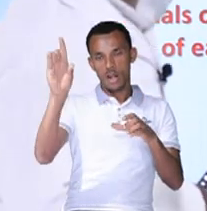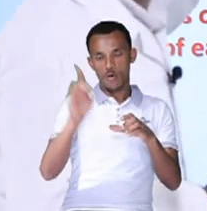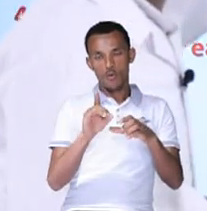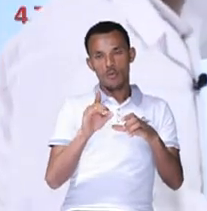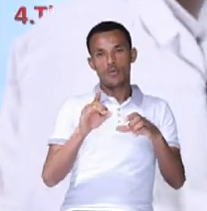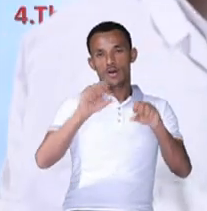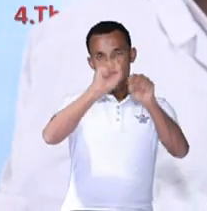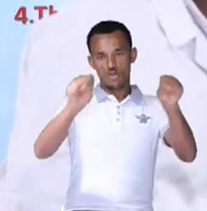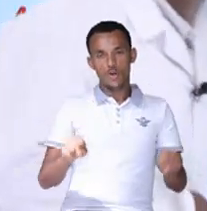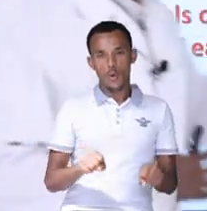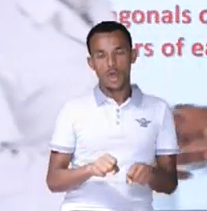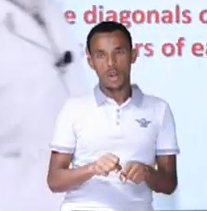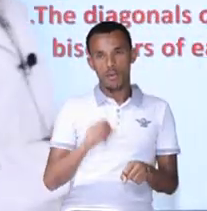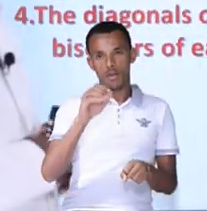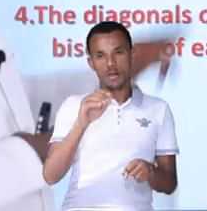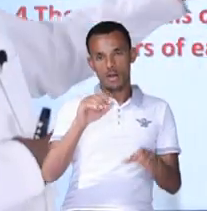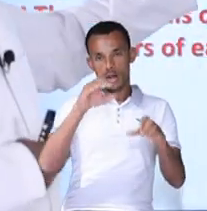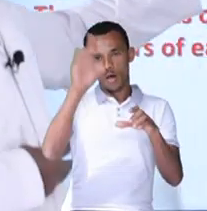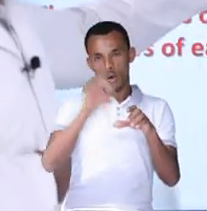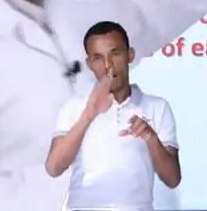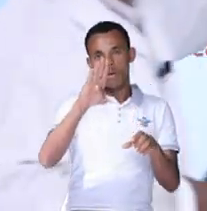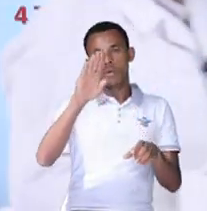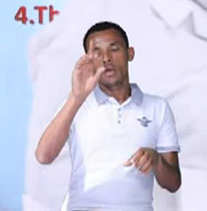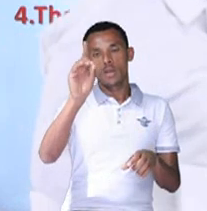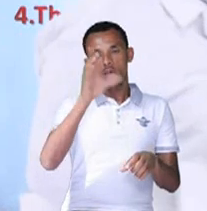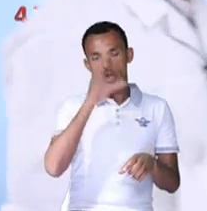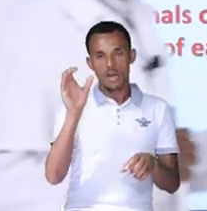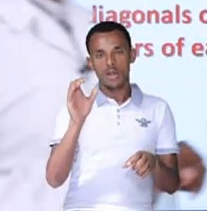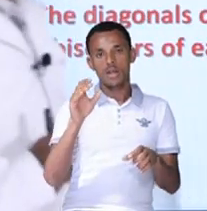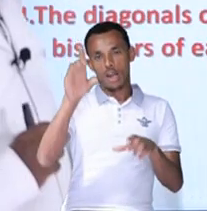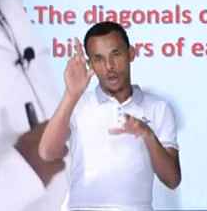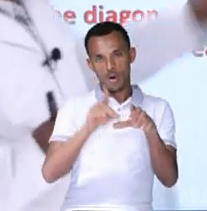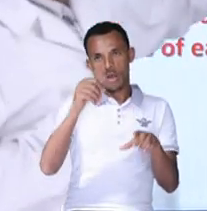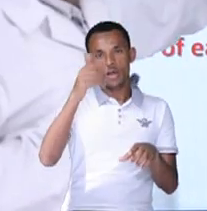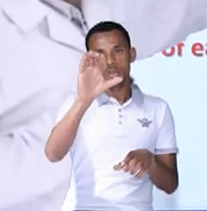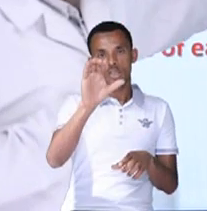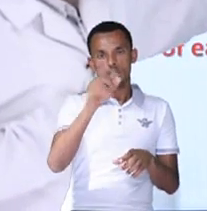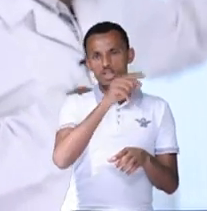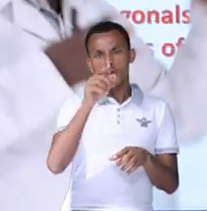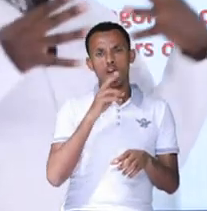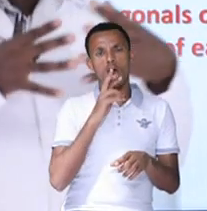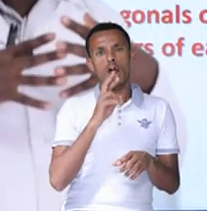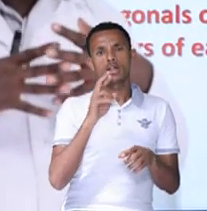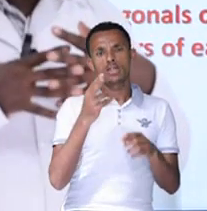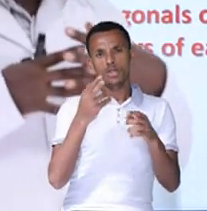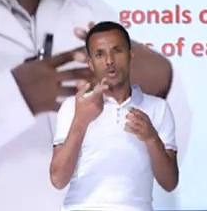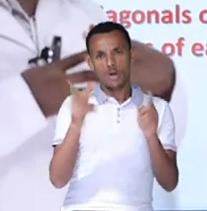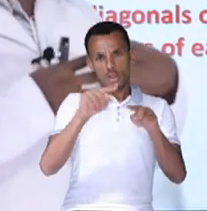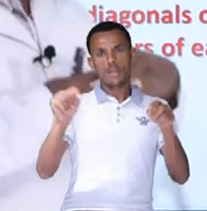square, this is diagonal BD and diagonal AC. They are, when they